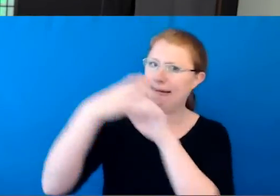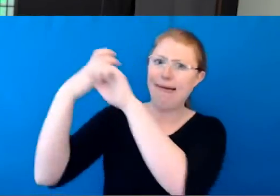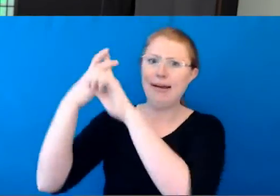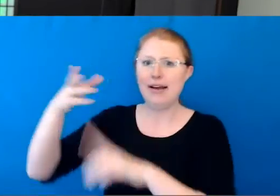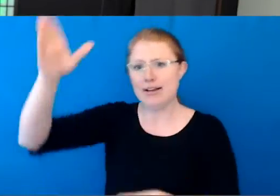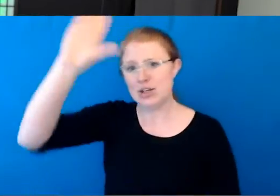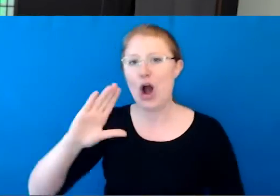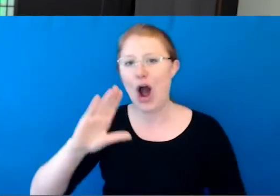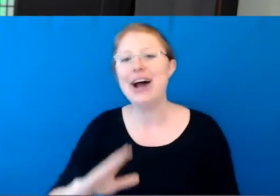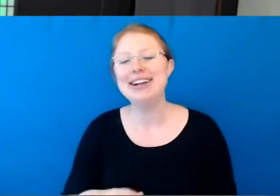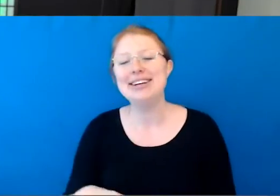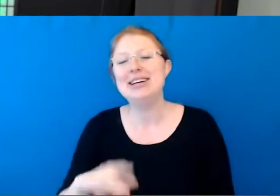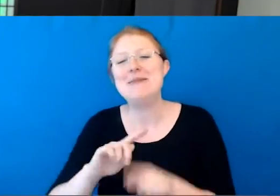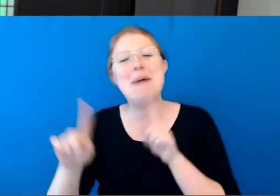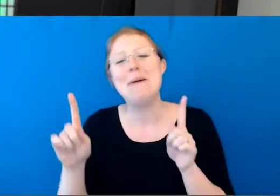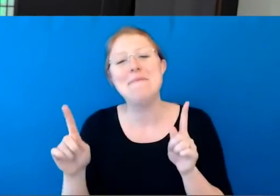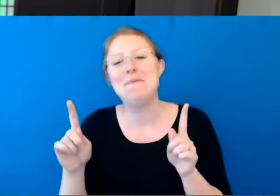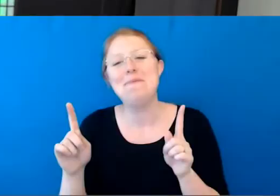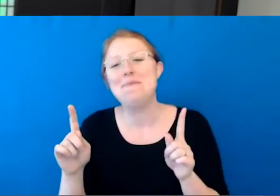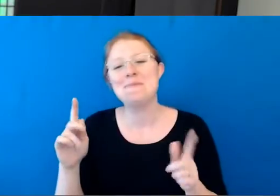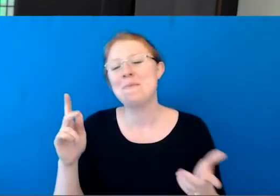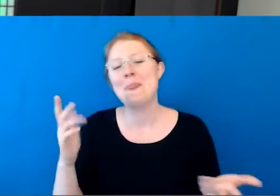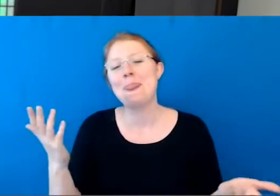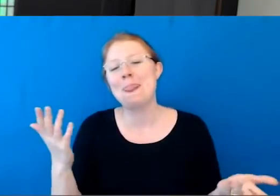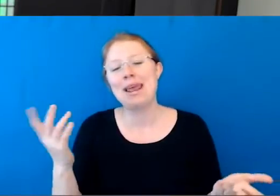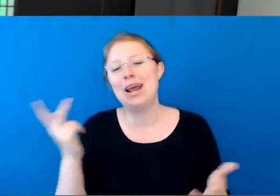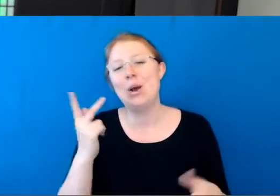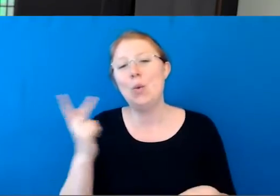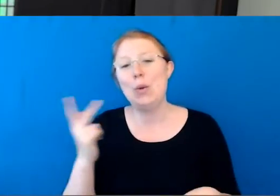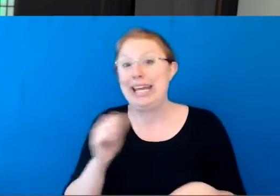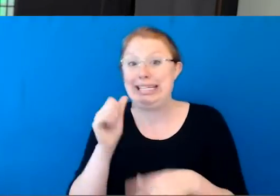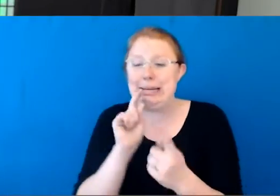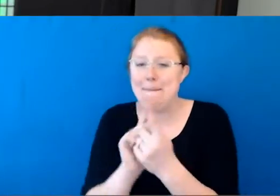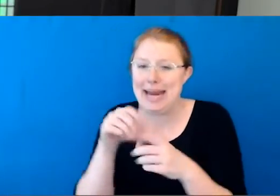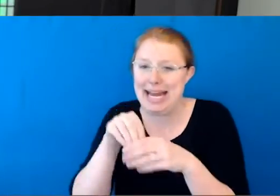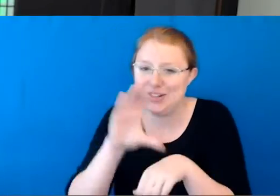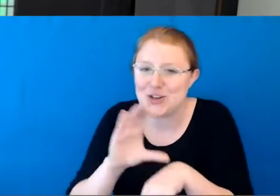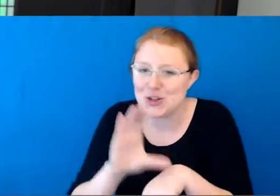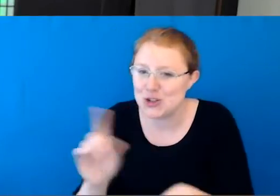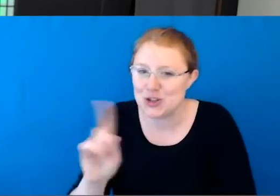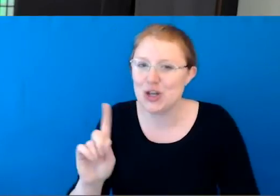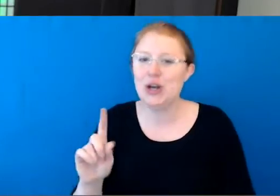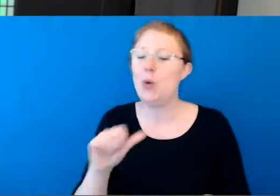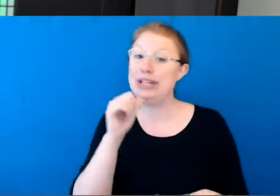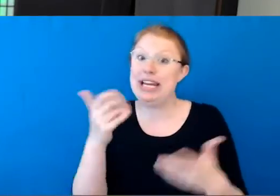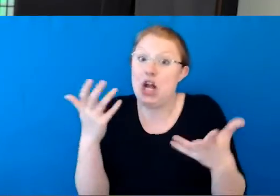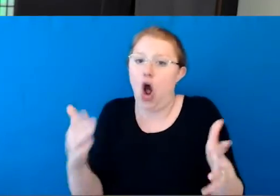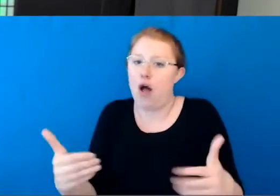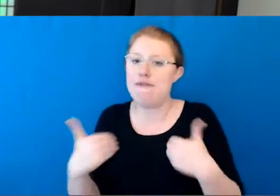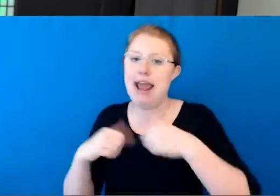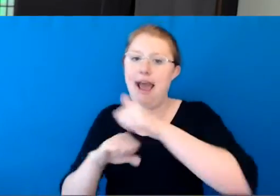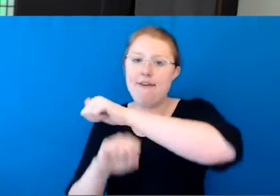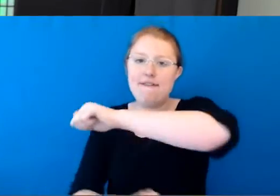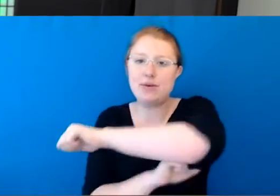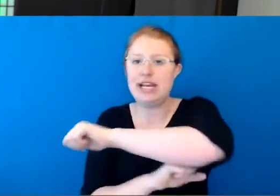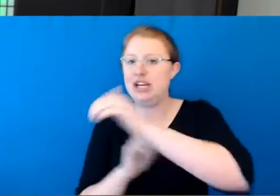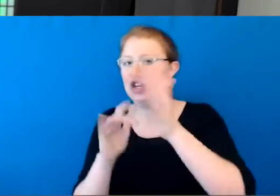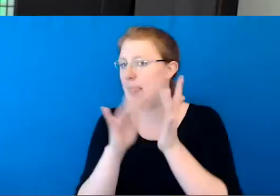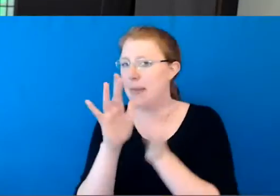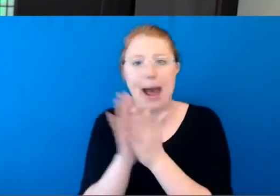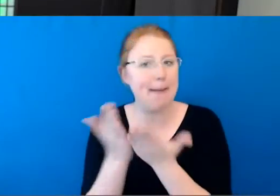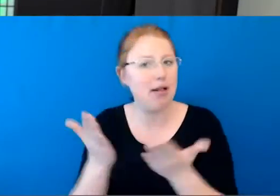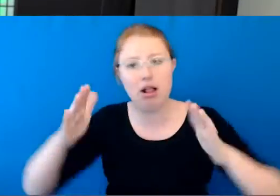weren't two people that met in church and already had a foundation in Scripture, or already had a foundational relationship with the